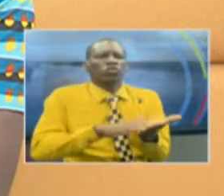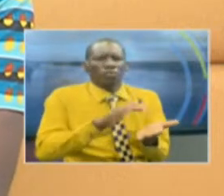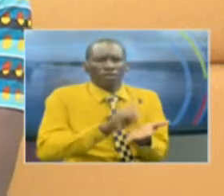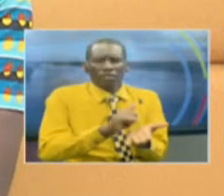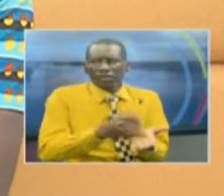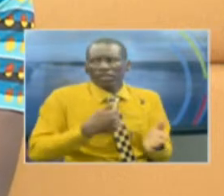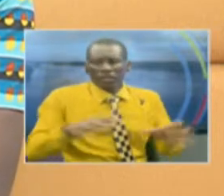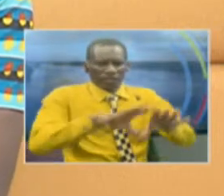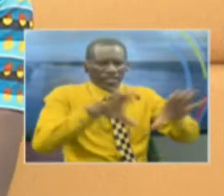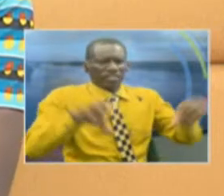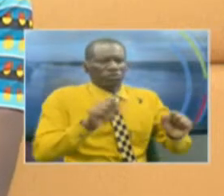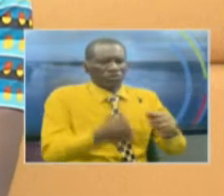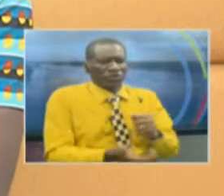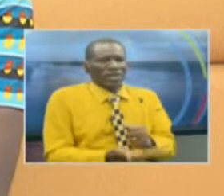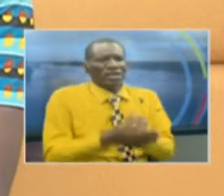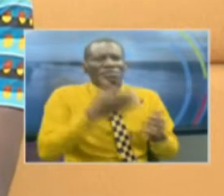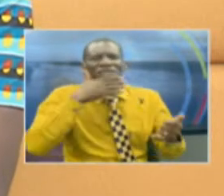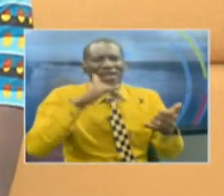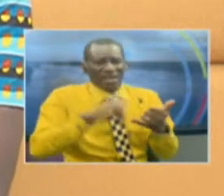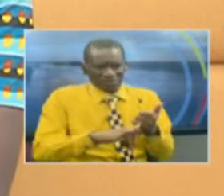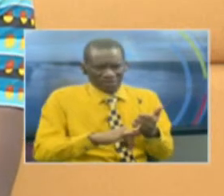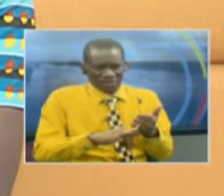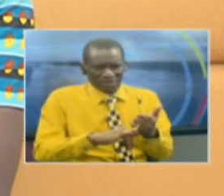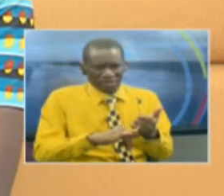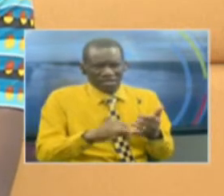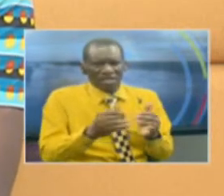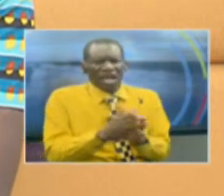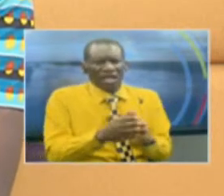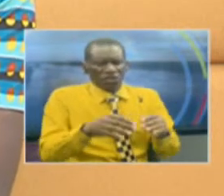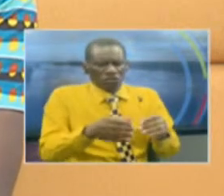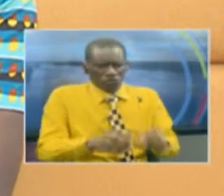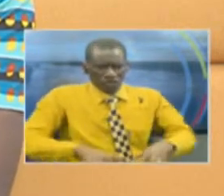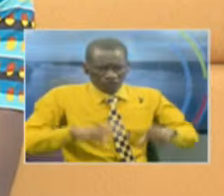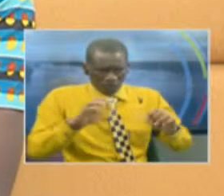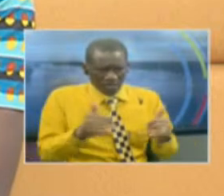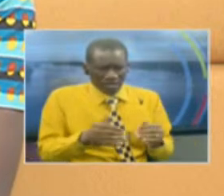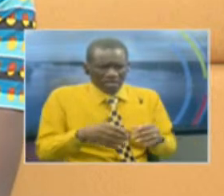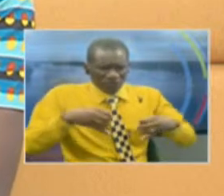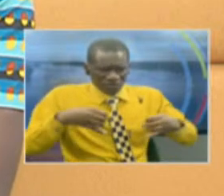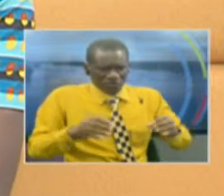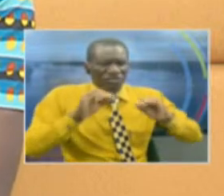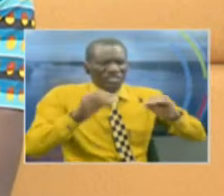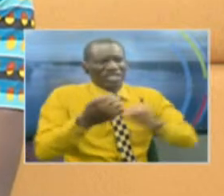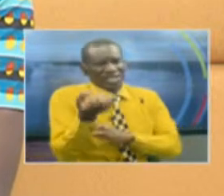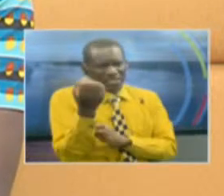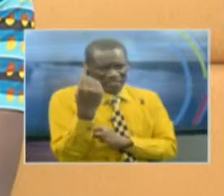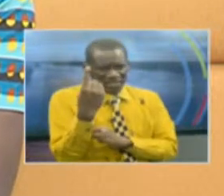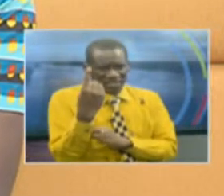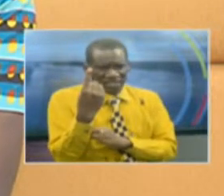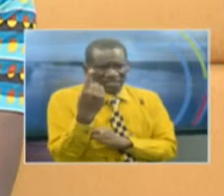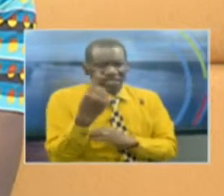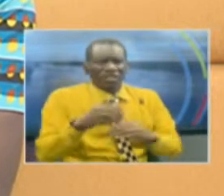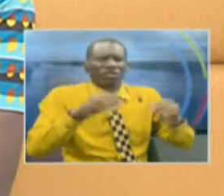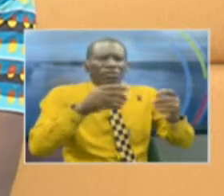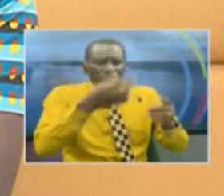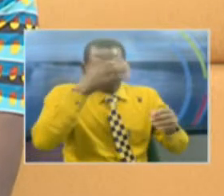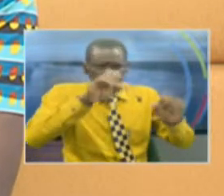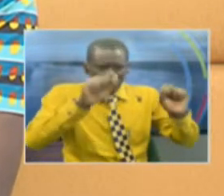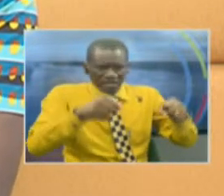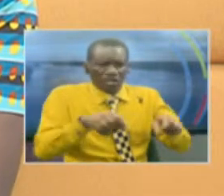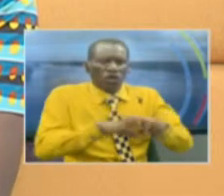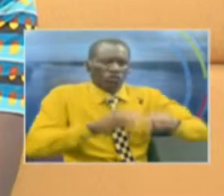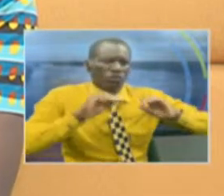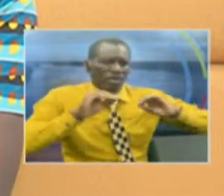system that helps the child to understand the actual world in terms of speaking and understanding, because they can, and then also be